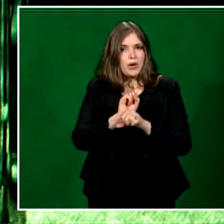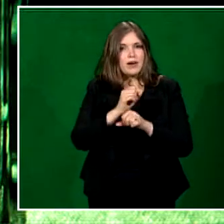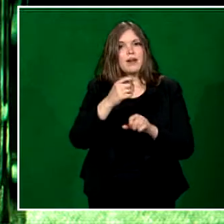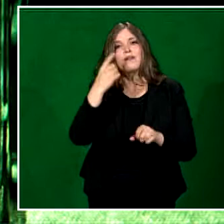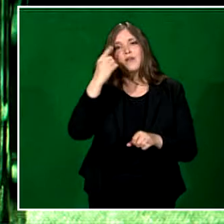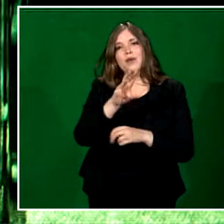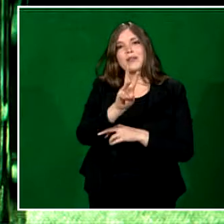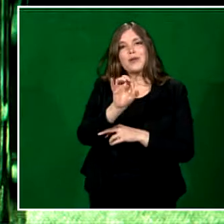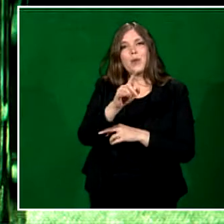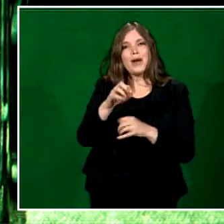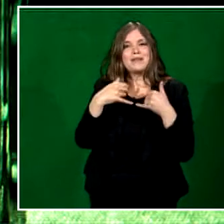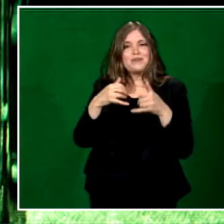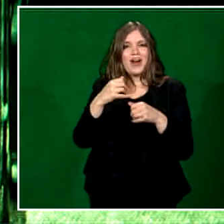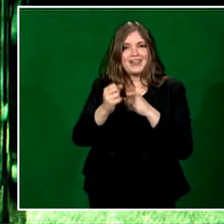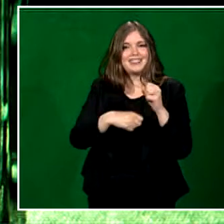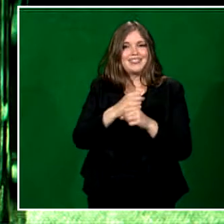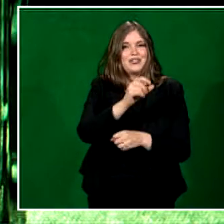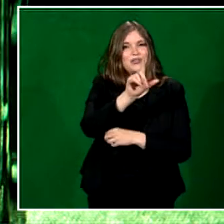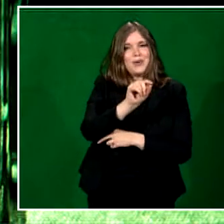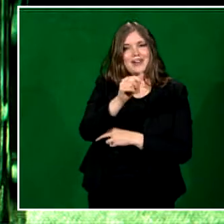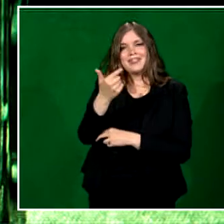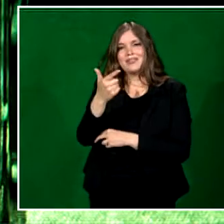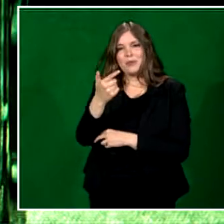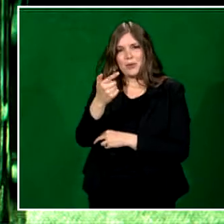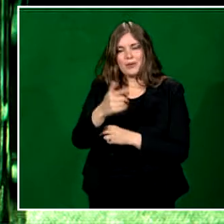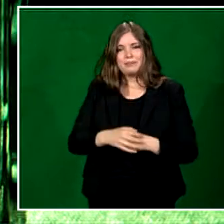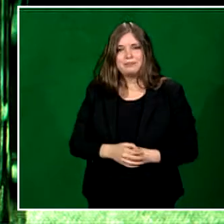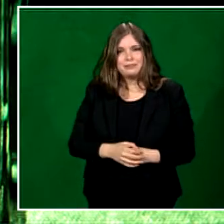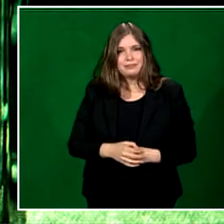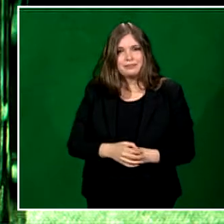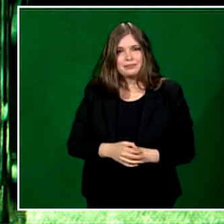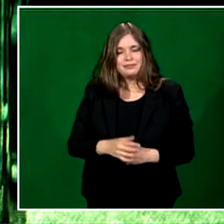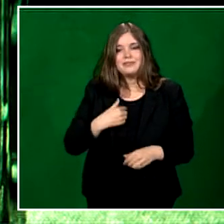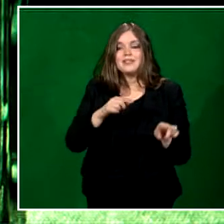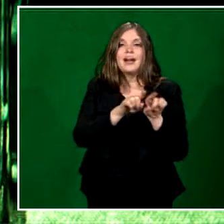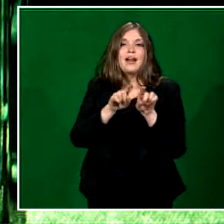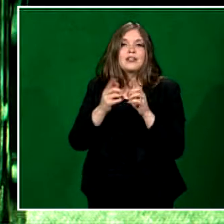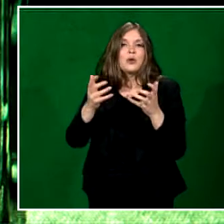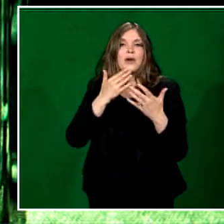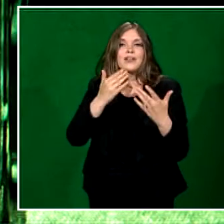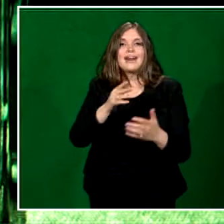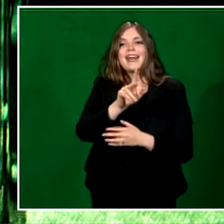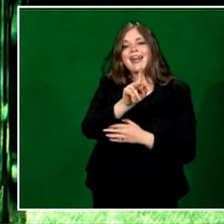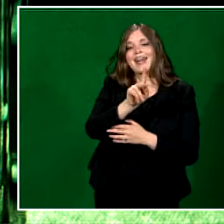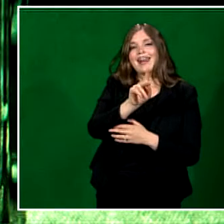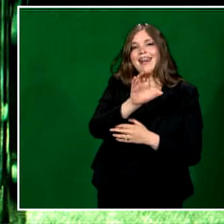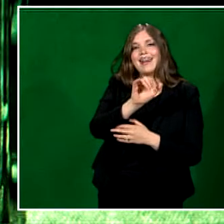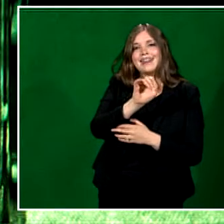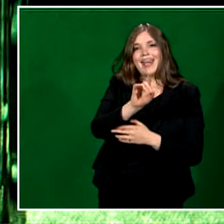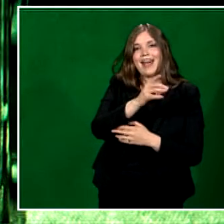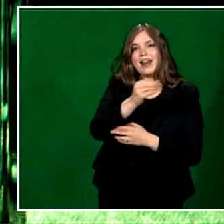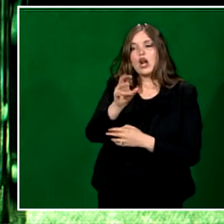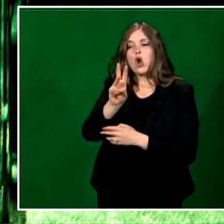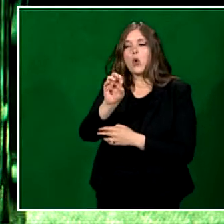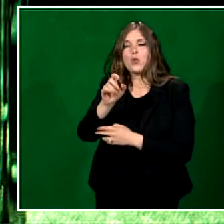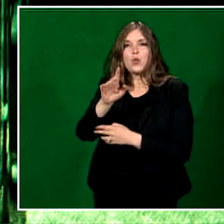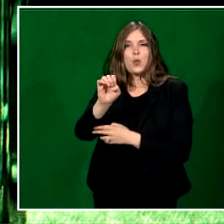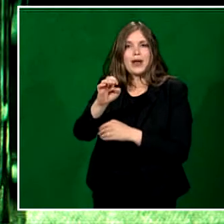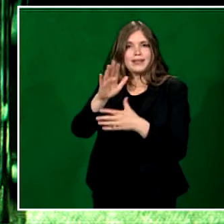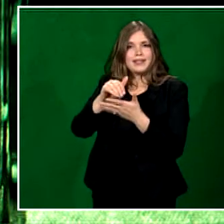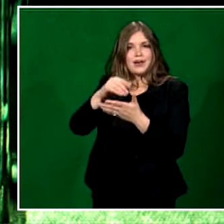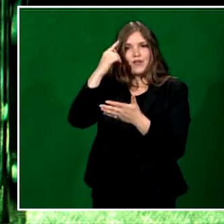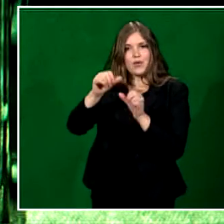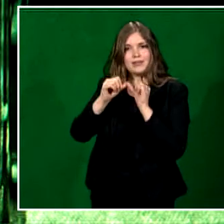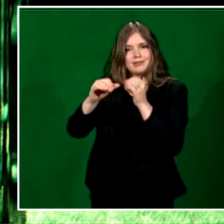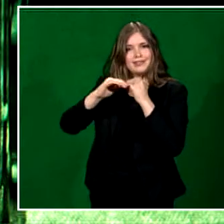Wege Prize in 2021. I'd also like to thank KCAD and its Wege Center for Sustainable Design for